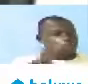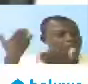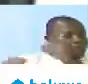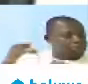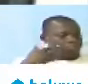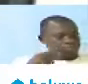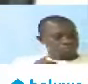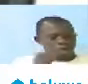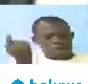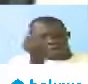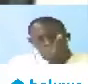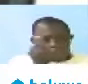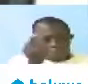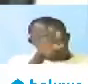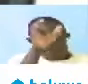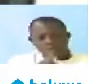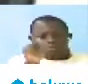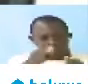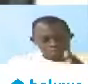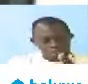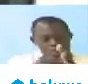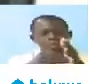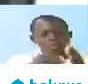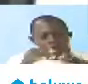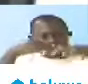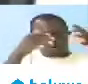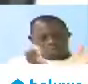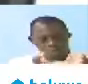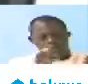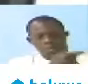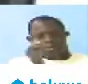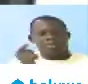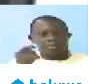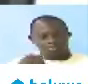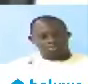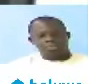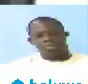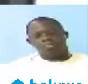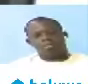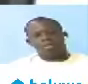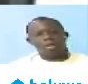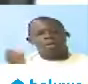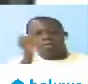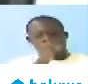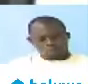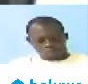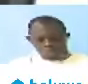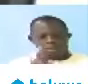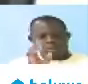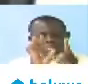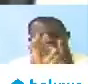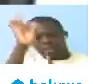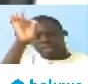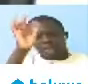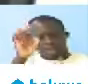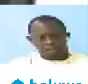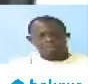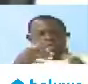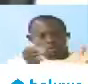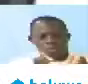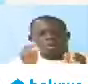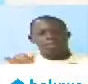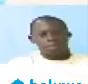was the only person also who can lead that group. Very in those special forces only. Because we were special forces. In